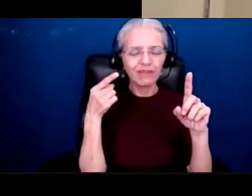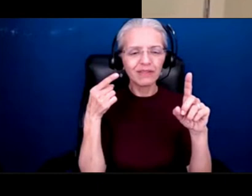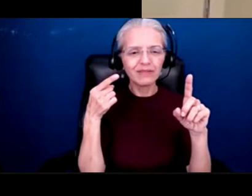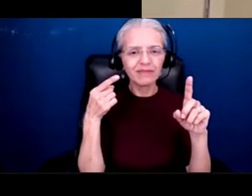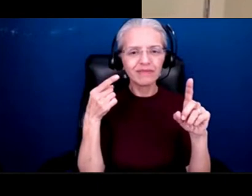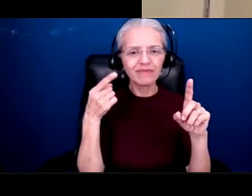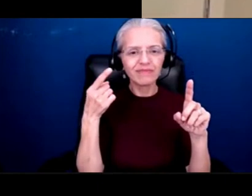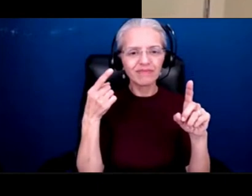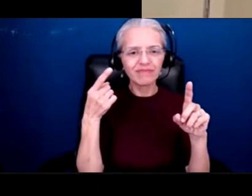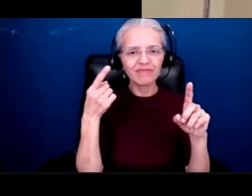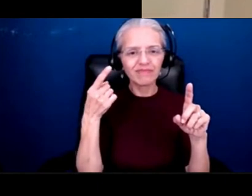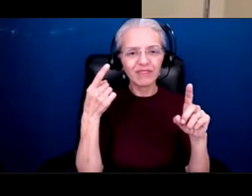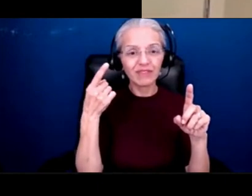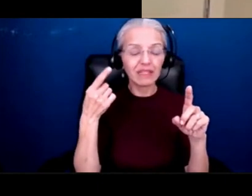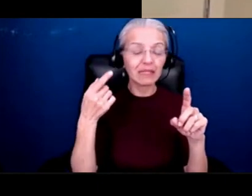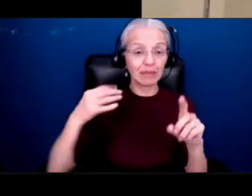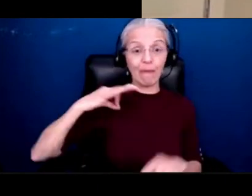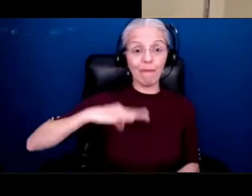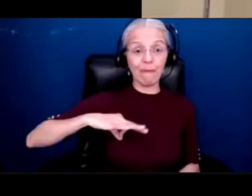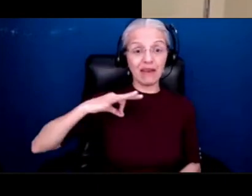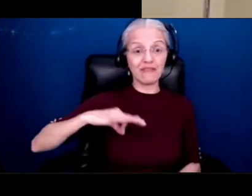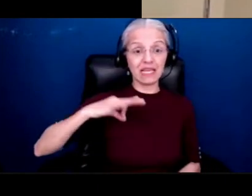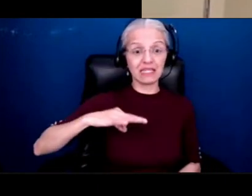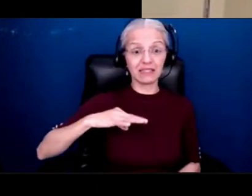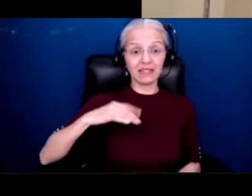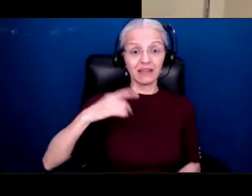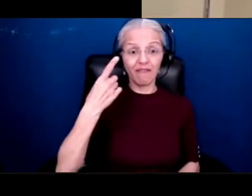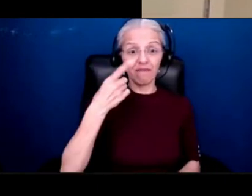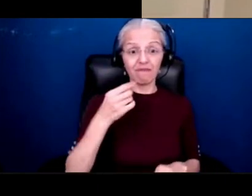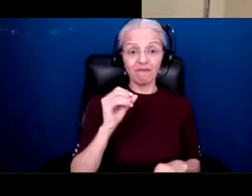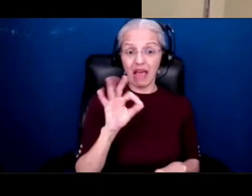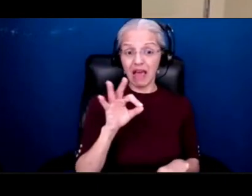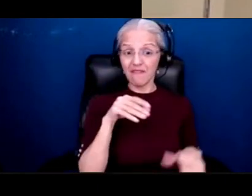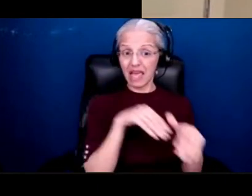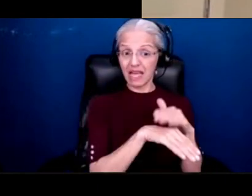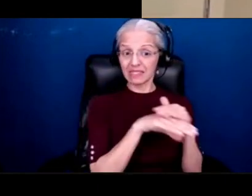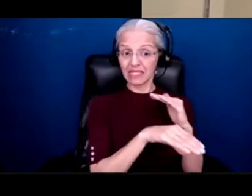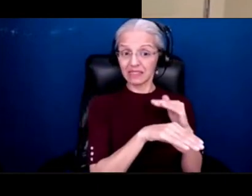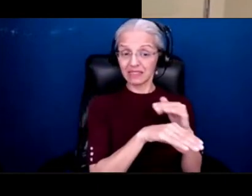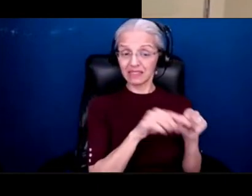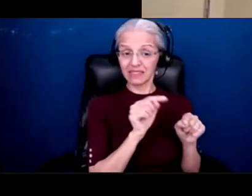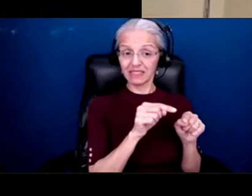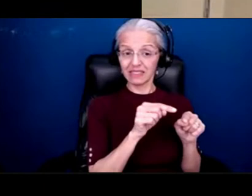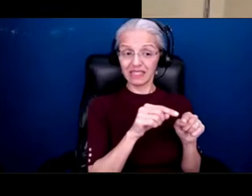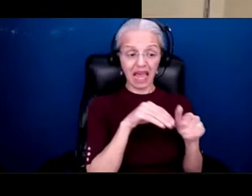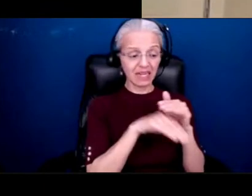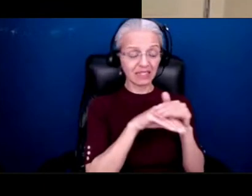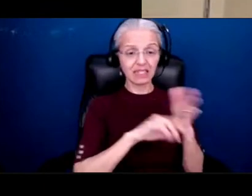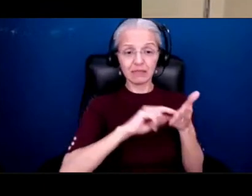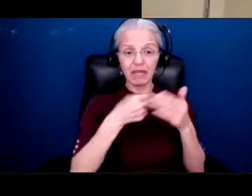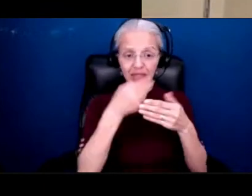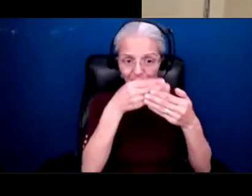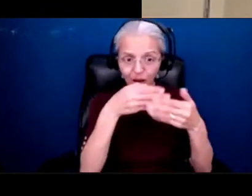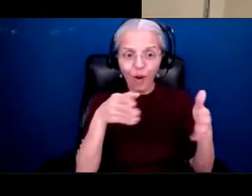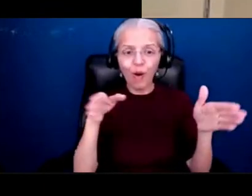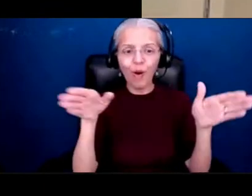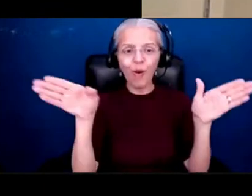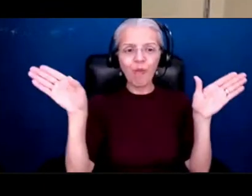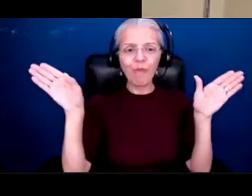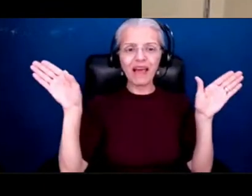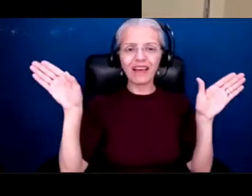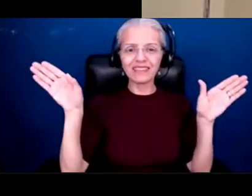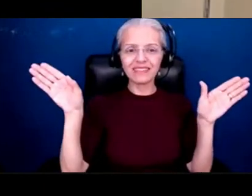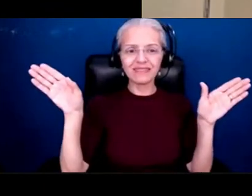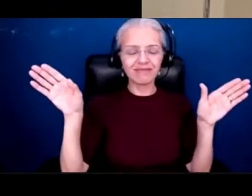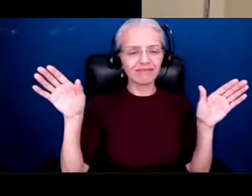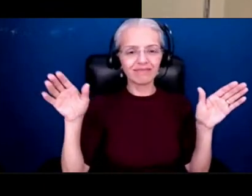the huge benefit, right, of access. To be about access, once we open things up, you know, good things